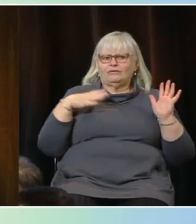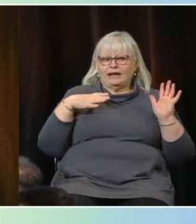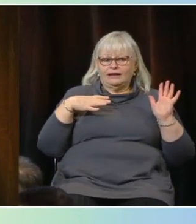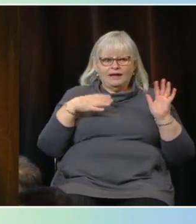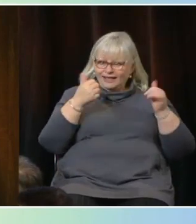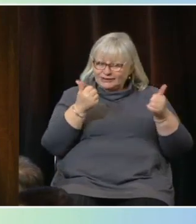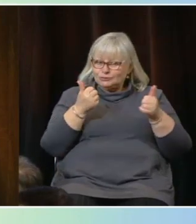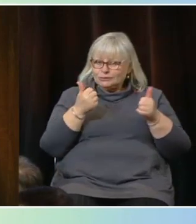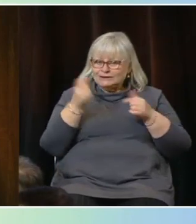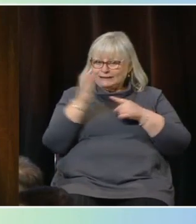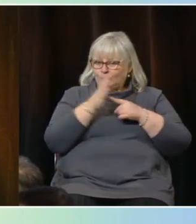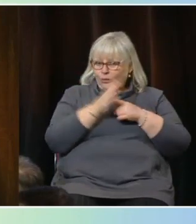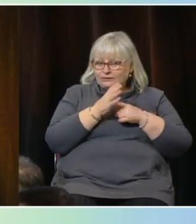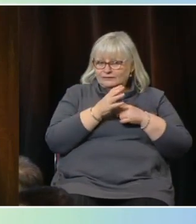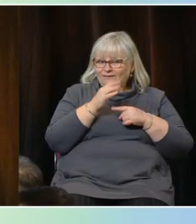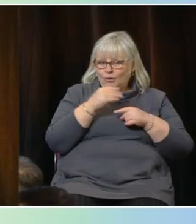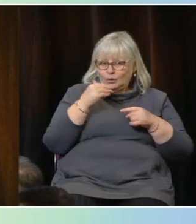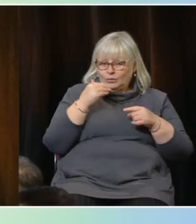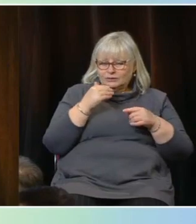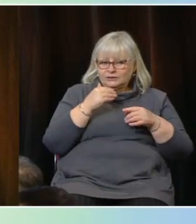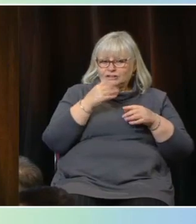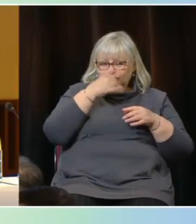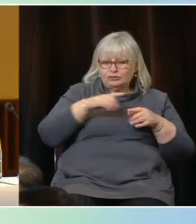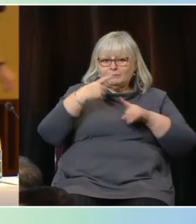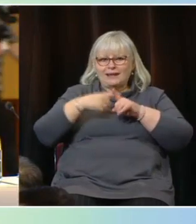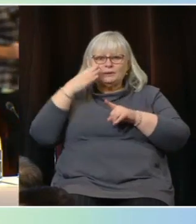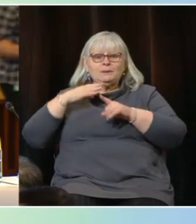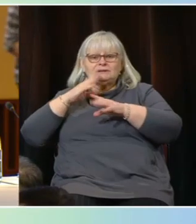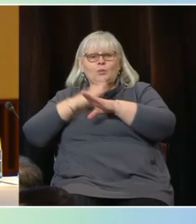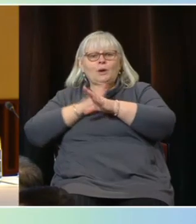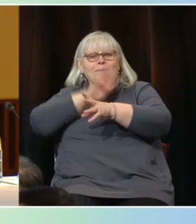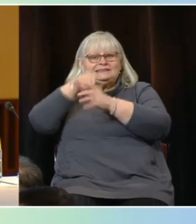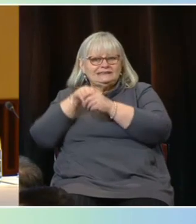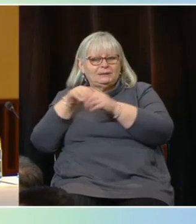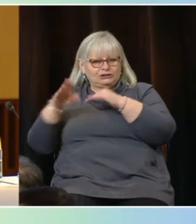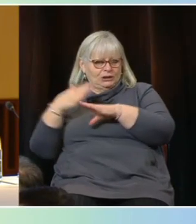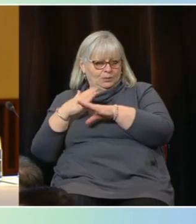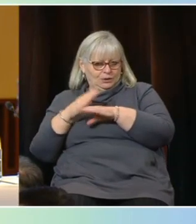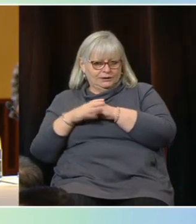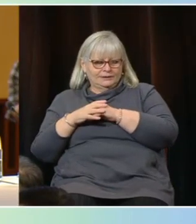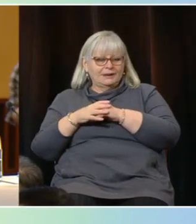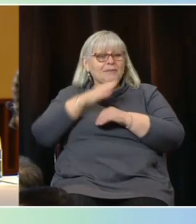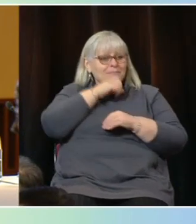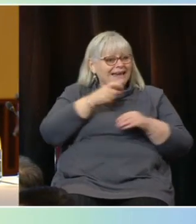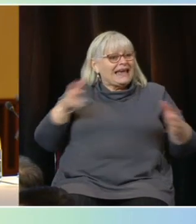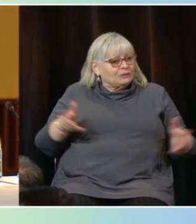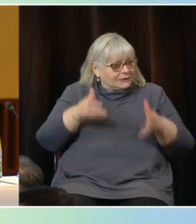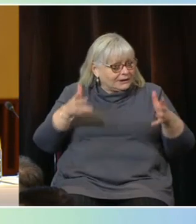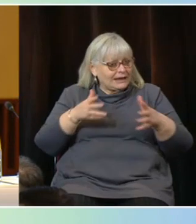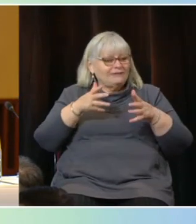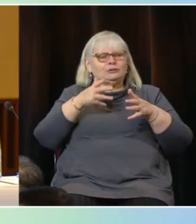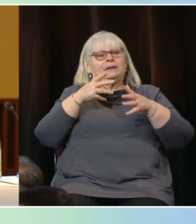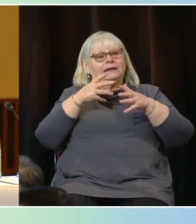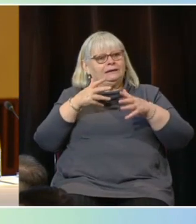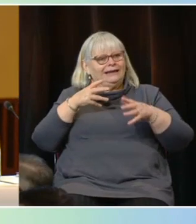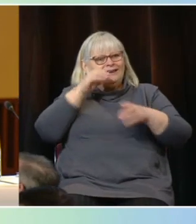Education as well as women's Workforce participation but generational change will only come if men are also encouraged to participate more in